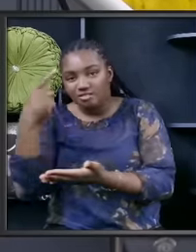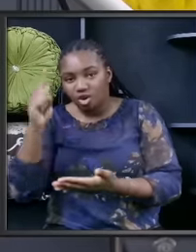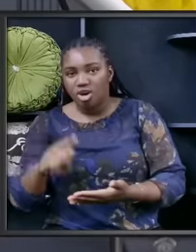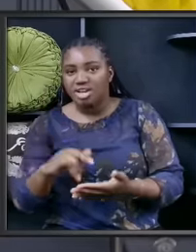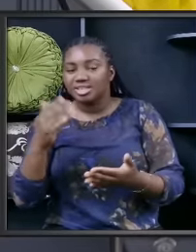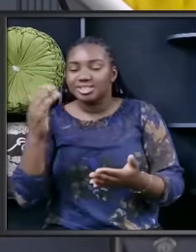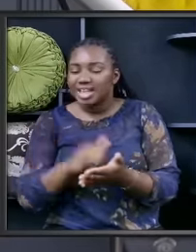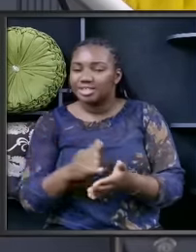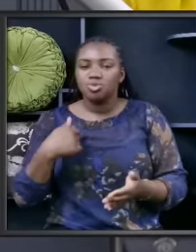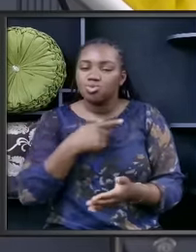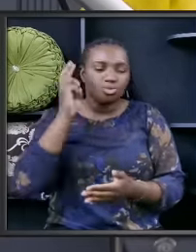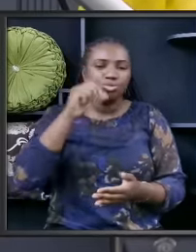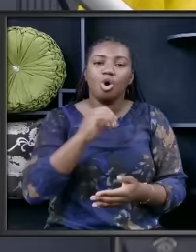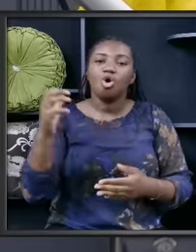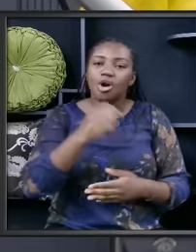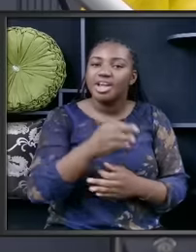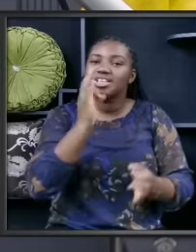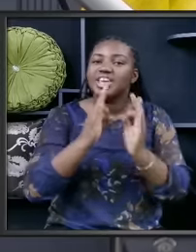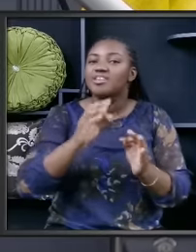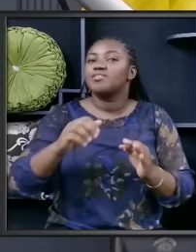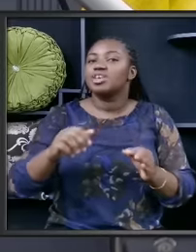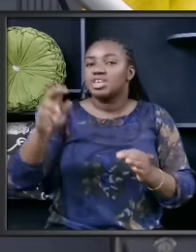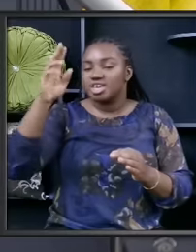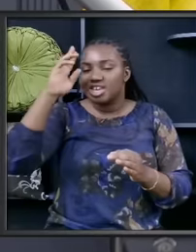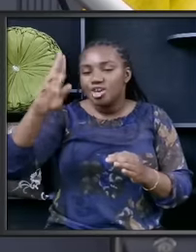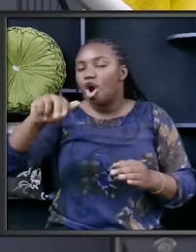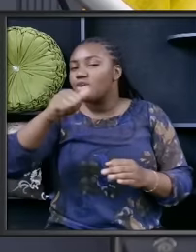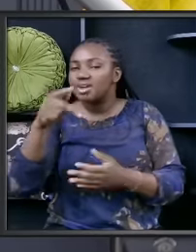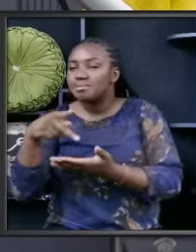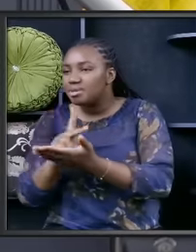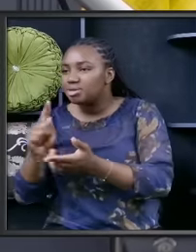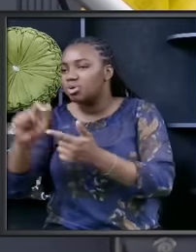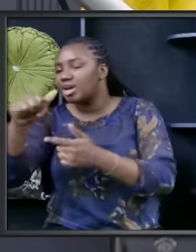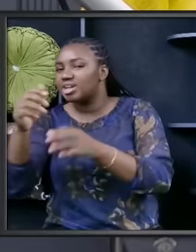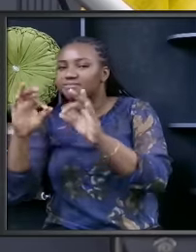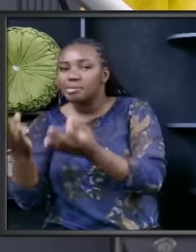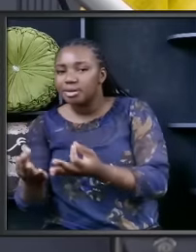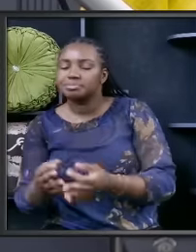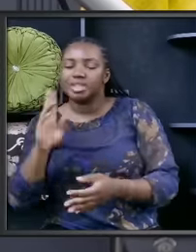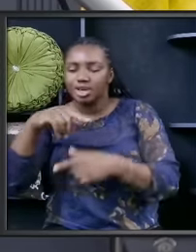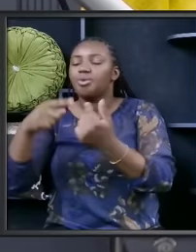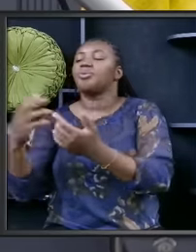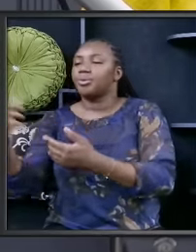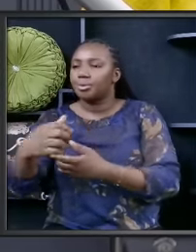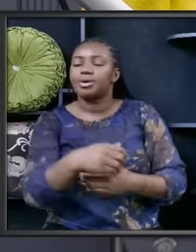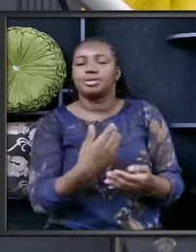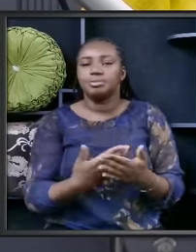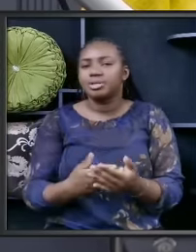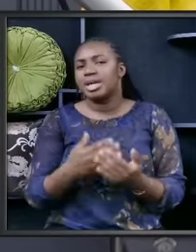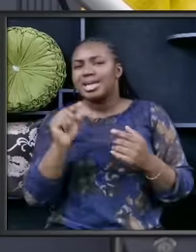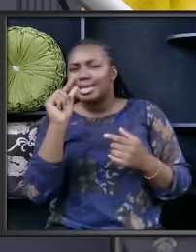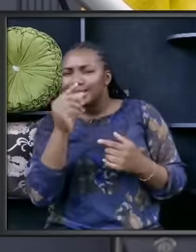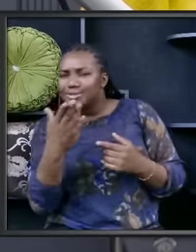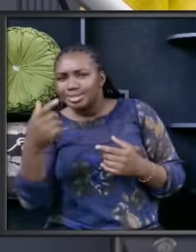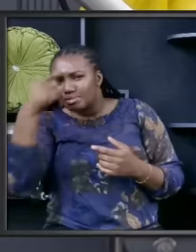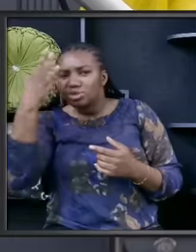know they collect money. If money there for two people. So he go collect them that time. So little thing, because of that child marriage, what I